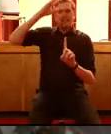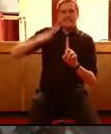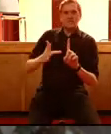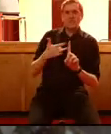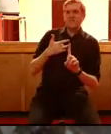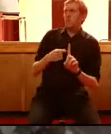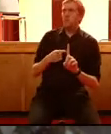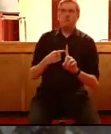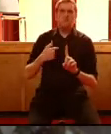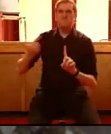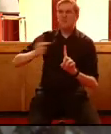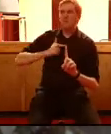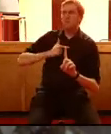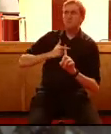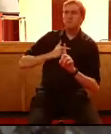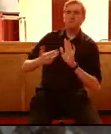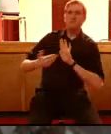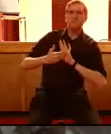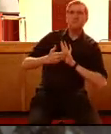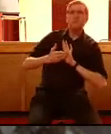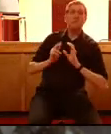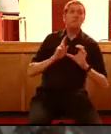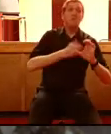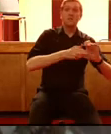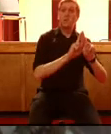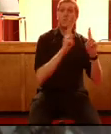next. So they join the union to seek protection.